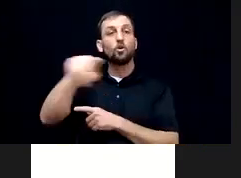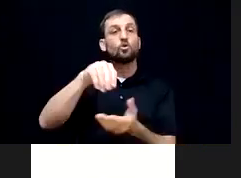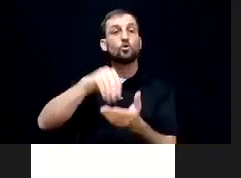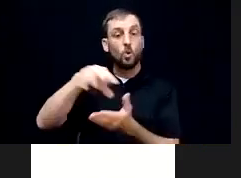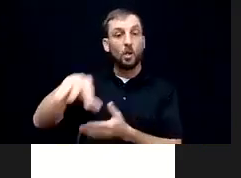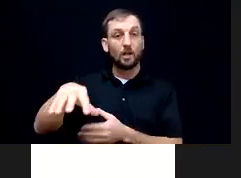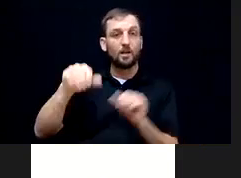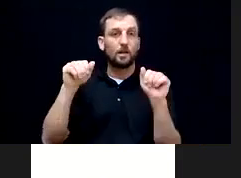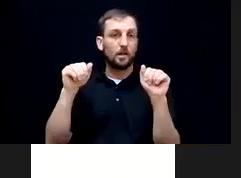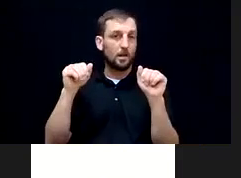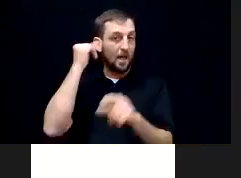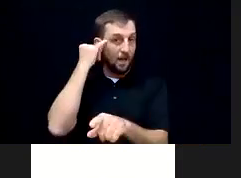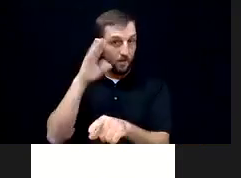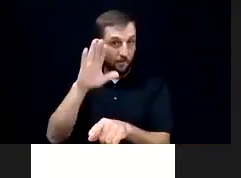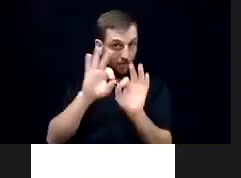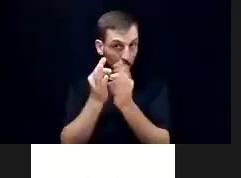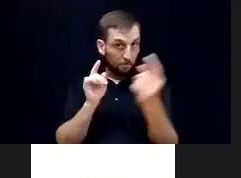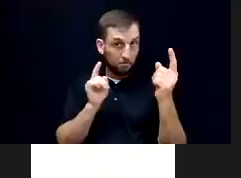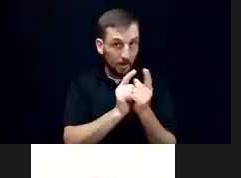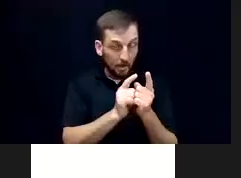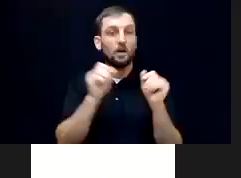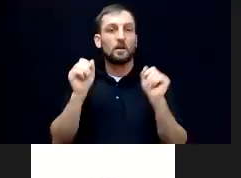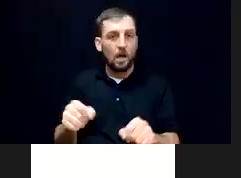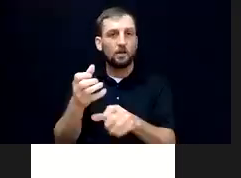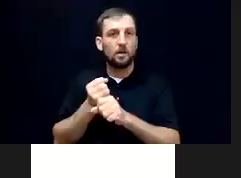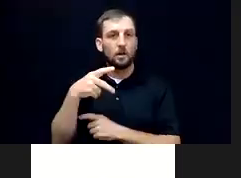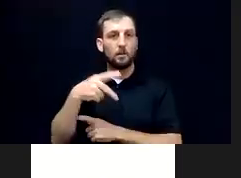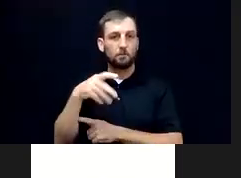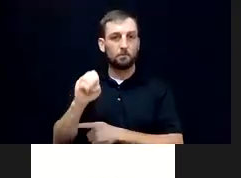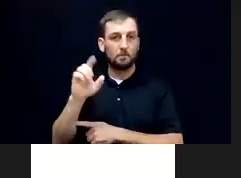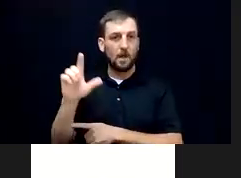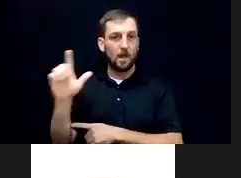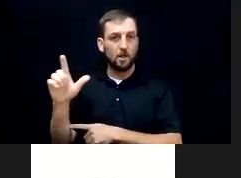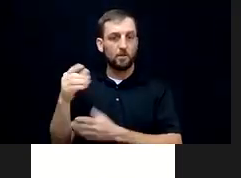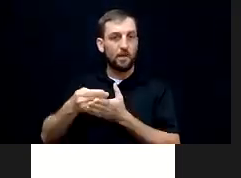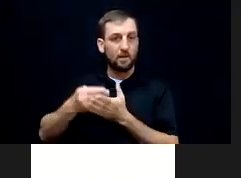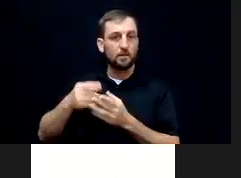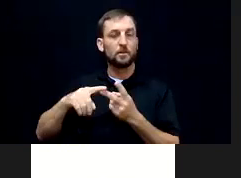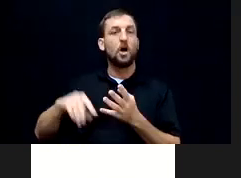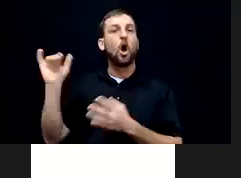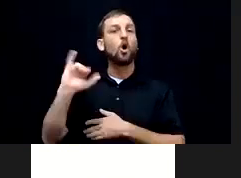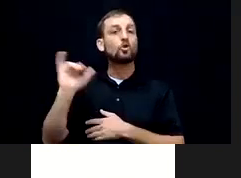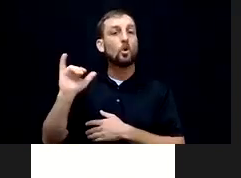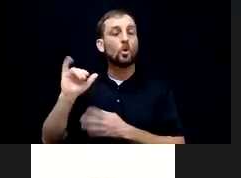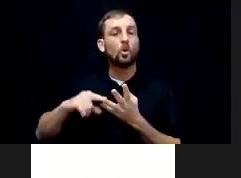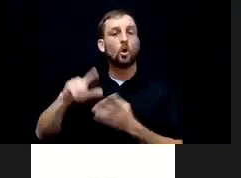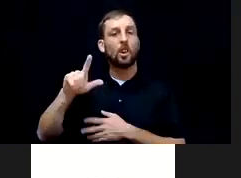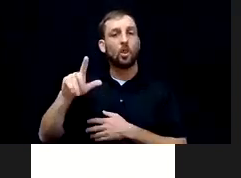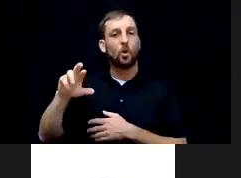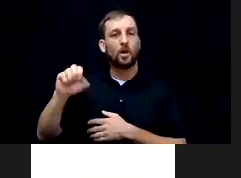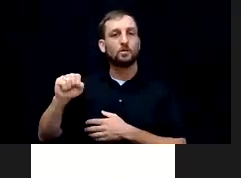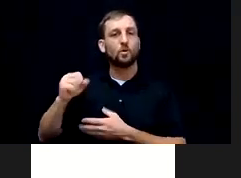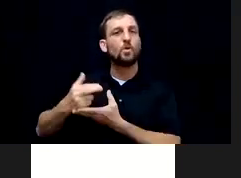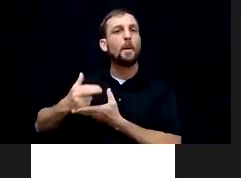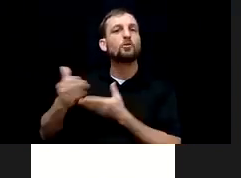their families are for Pell financing, and also Louisiana Rehab Services has been a resource for some of